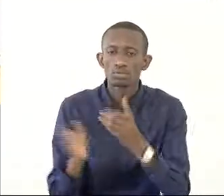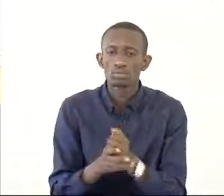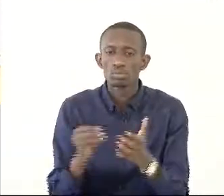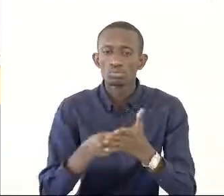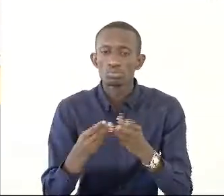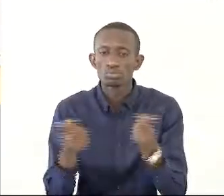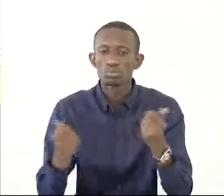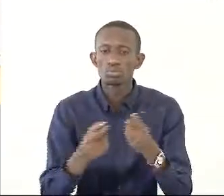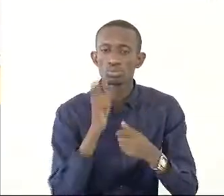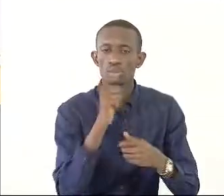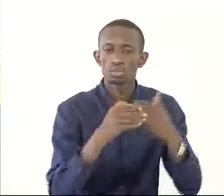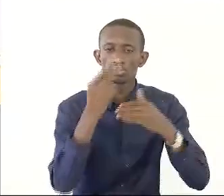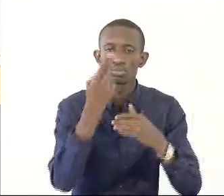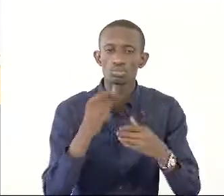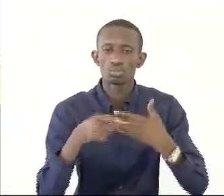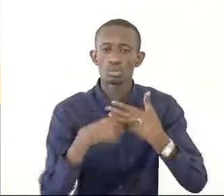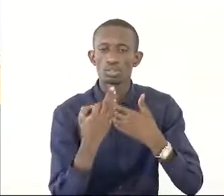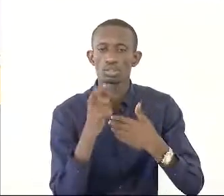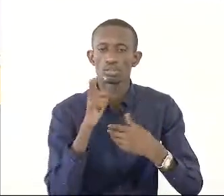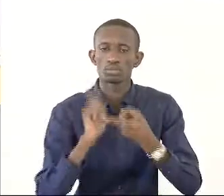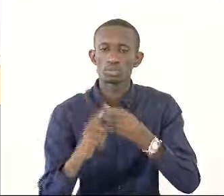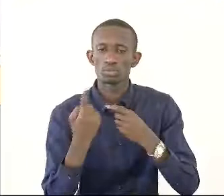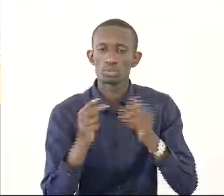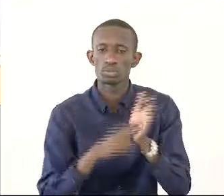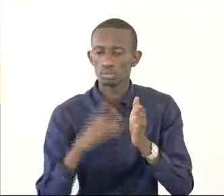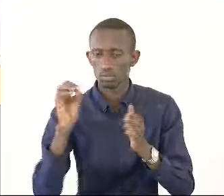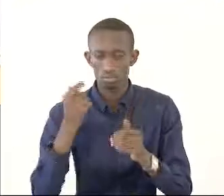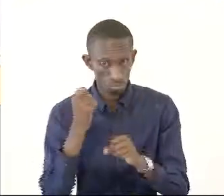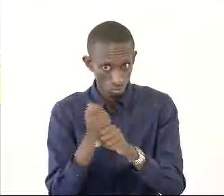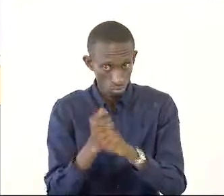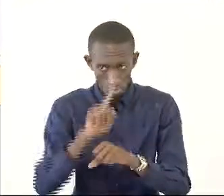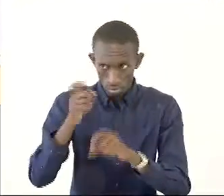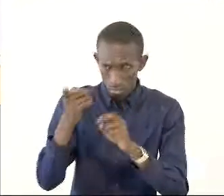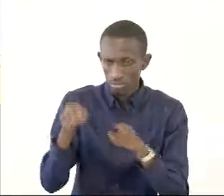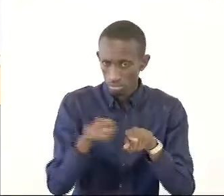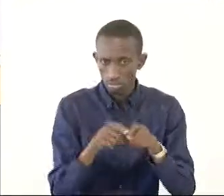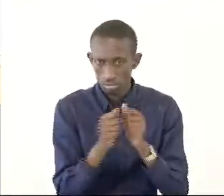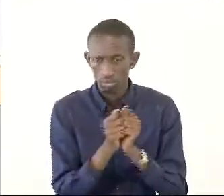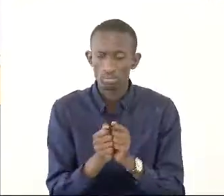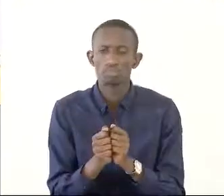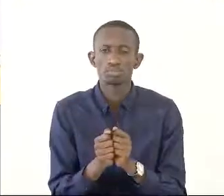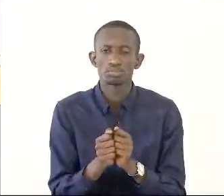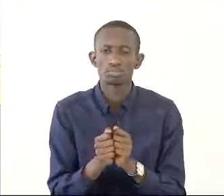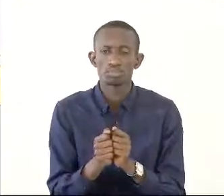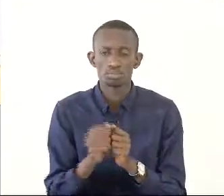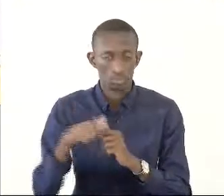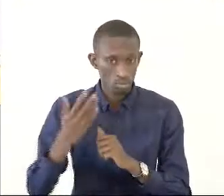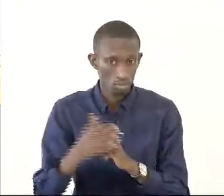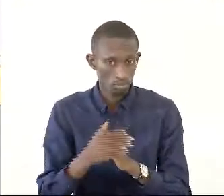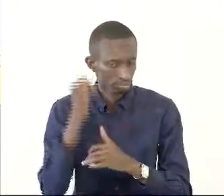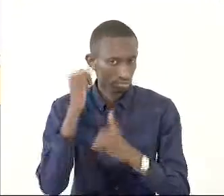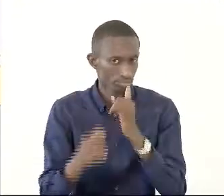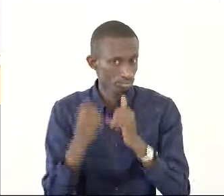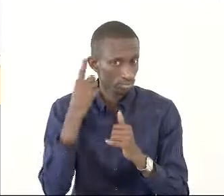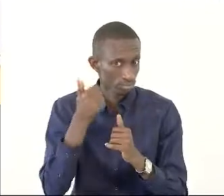1 equals 0. Students, we are going to do this question together, and then we finish it. Okay? And I want